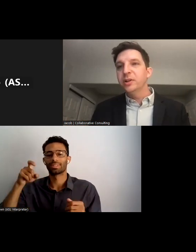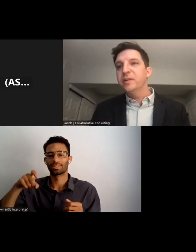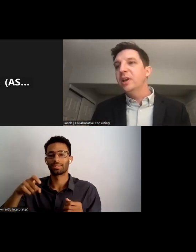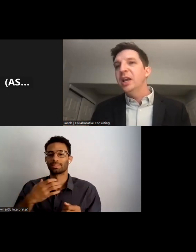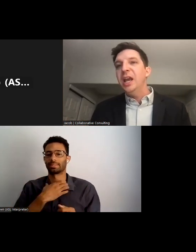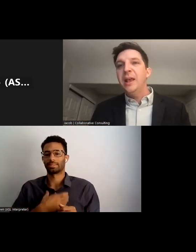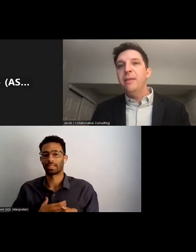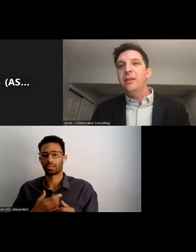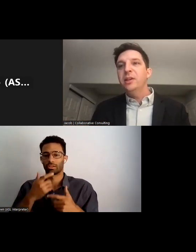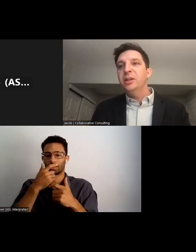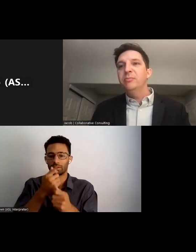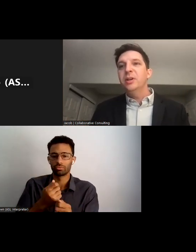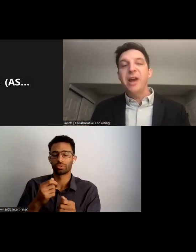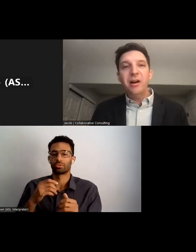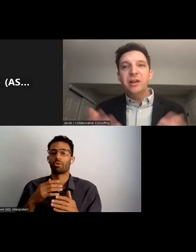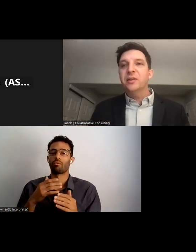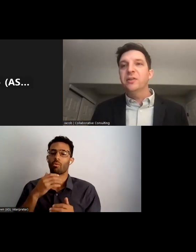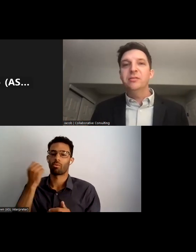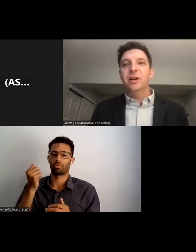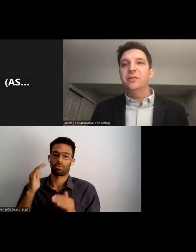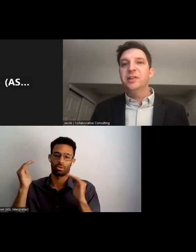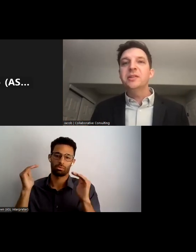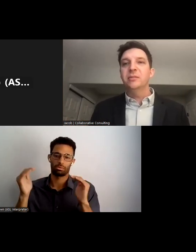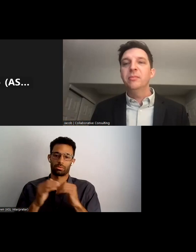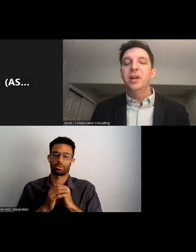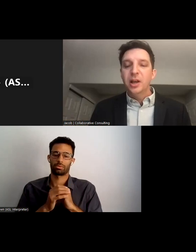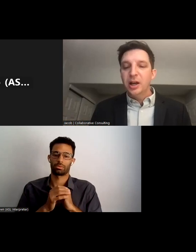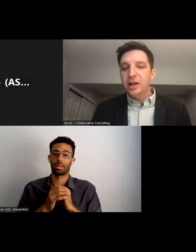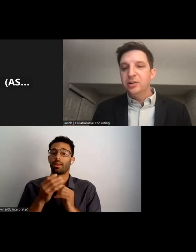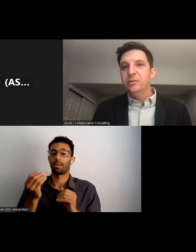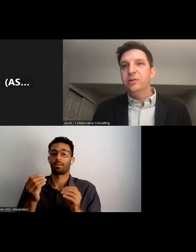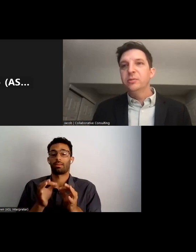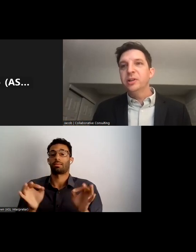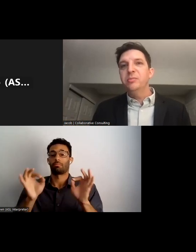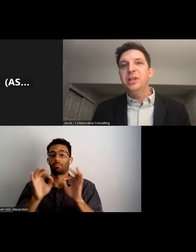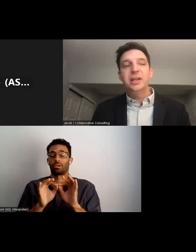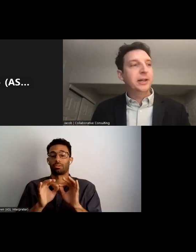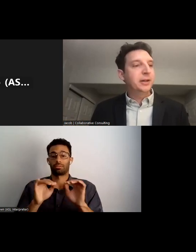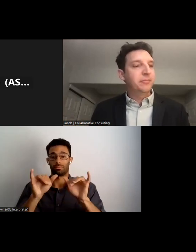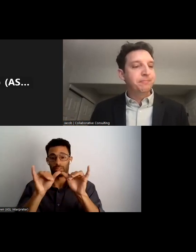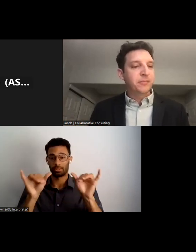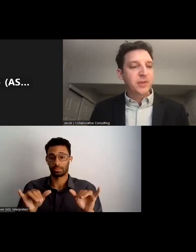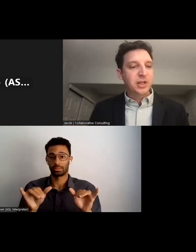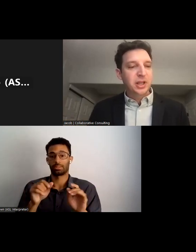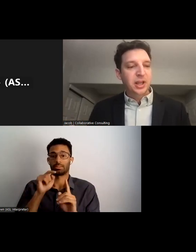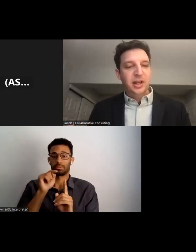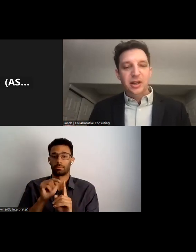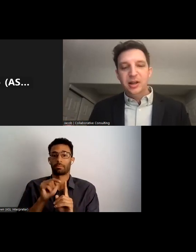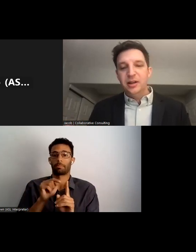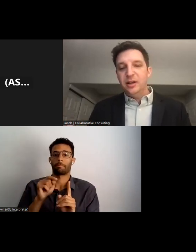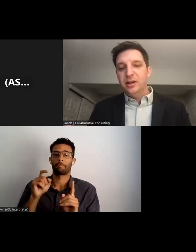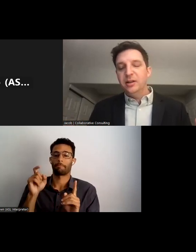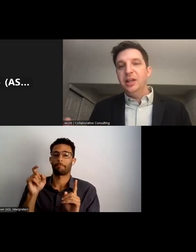older adults, and the imperatives of the system to really be